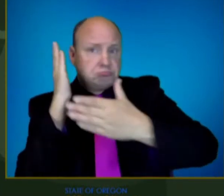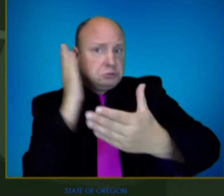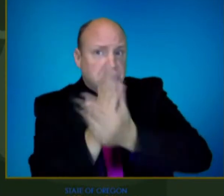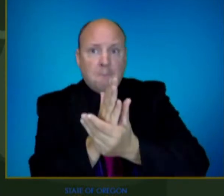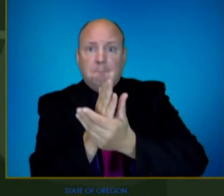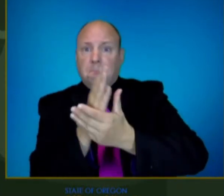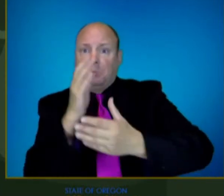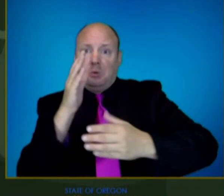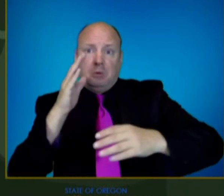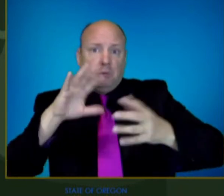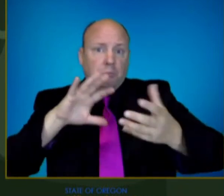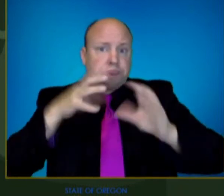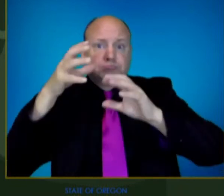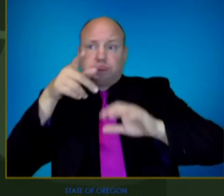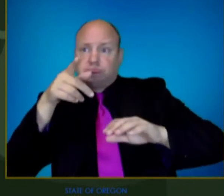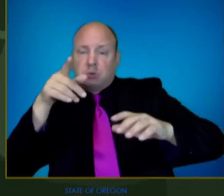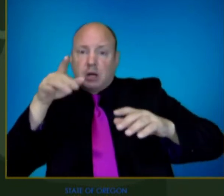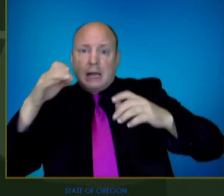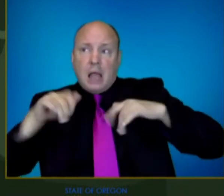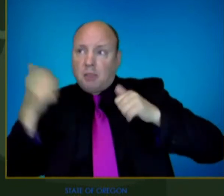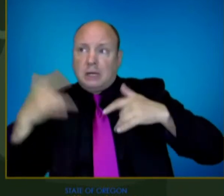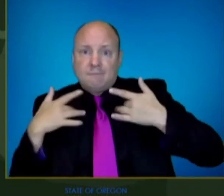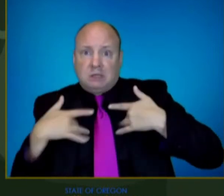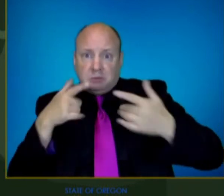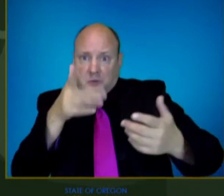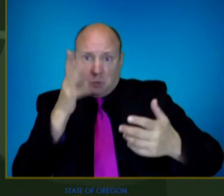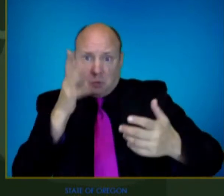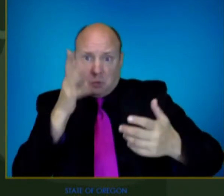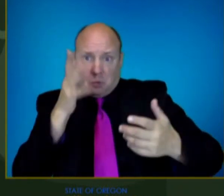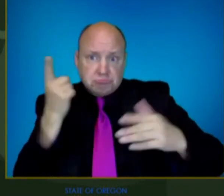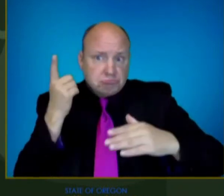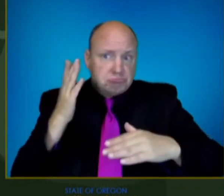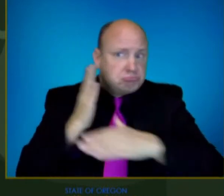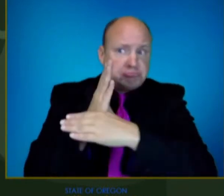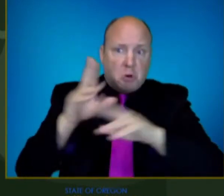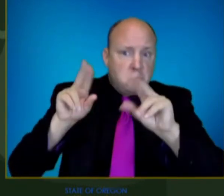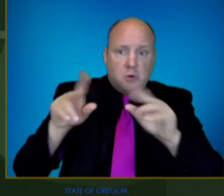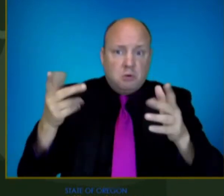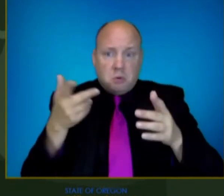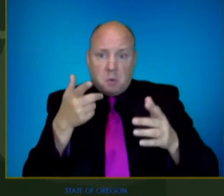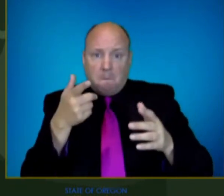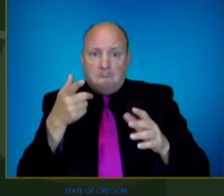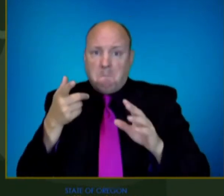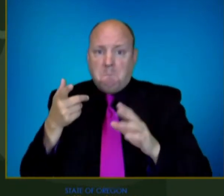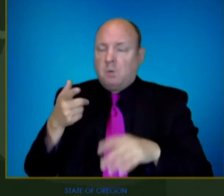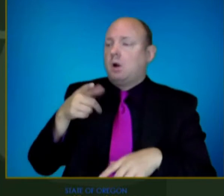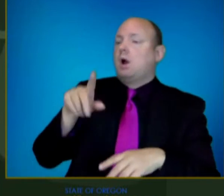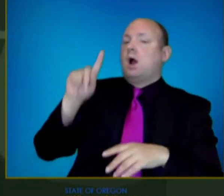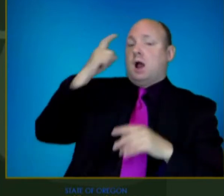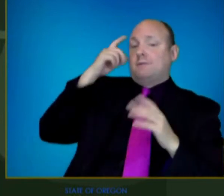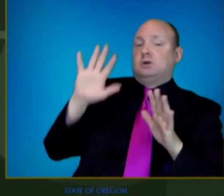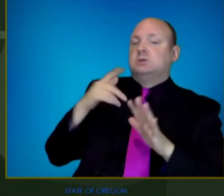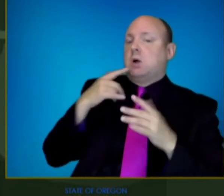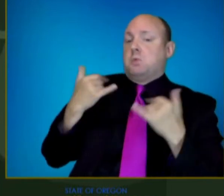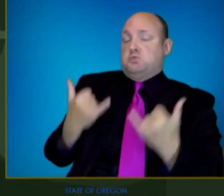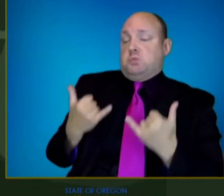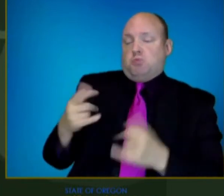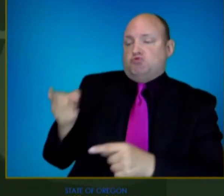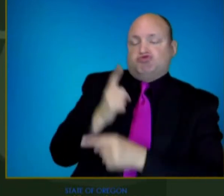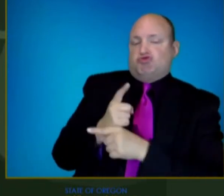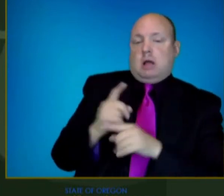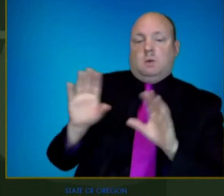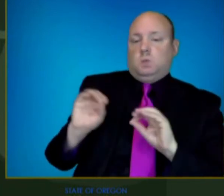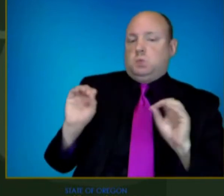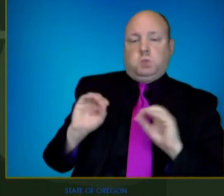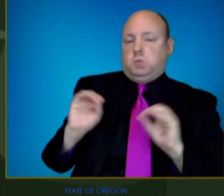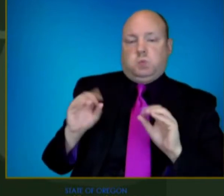situation today? Your statement. At this point in time, I am ordering Oregonians